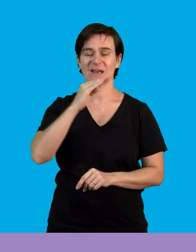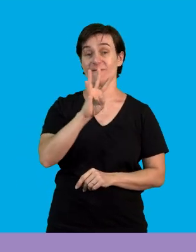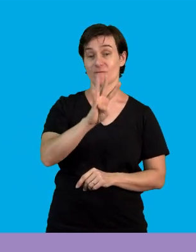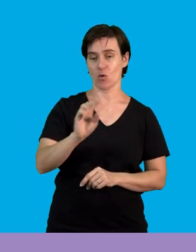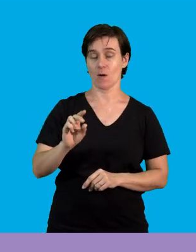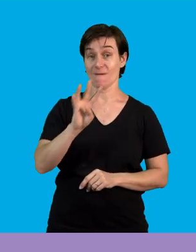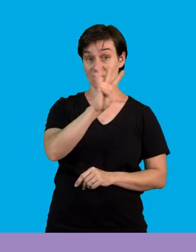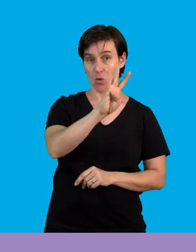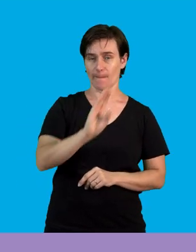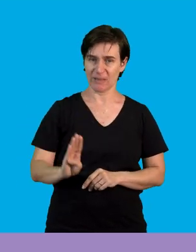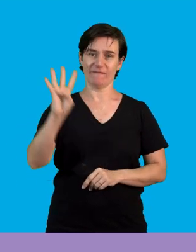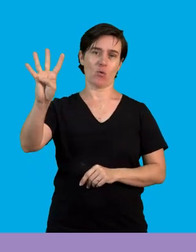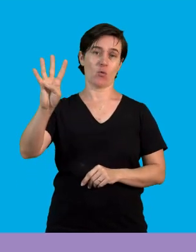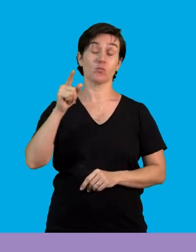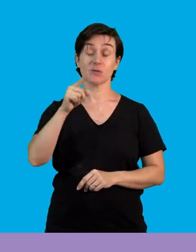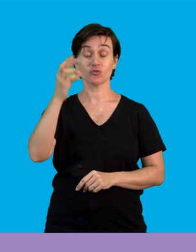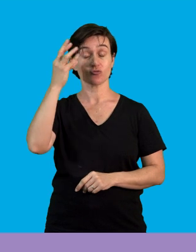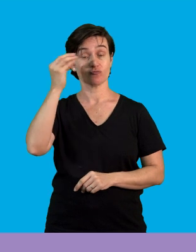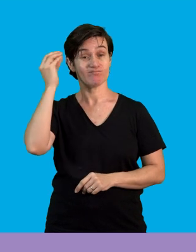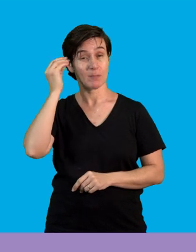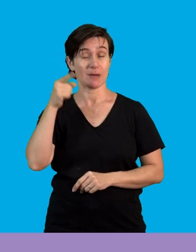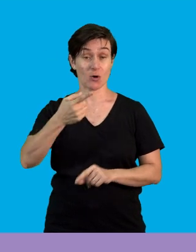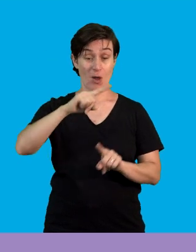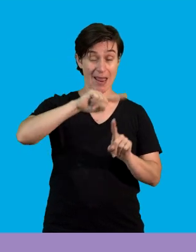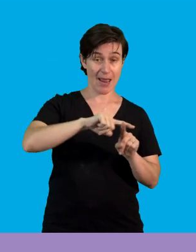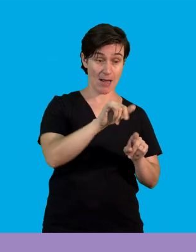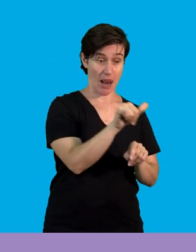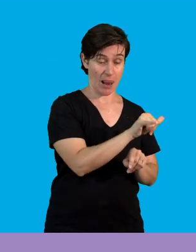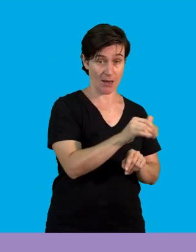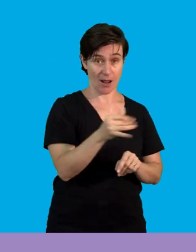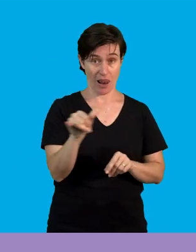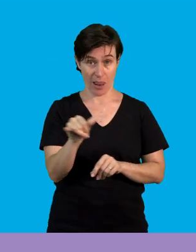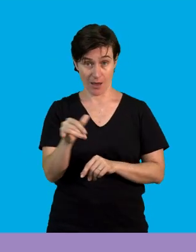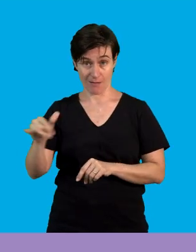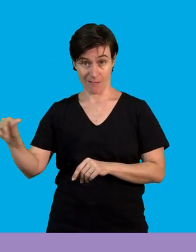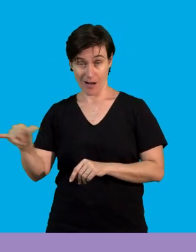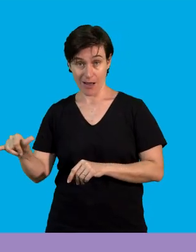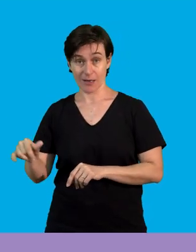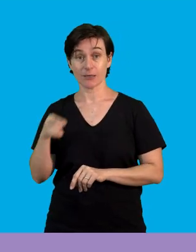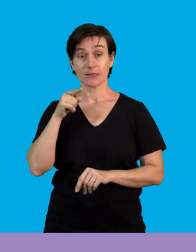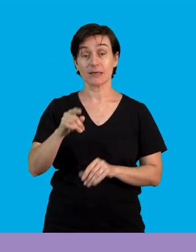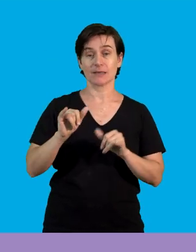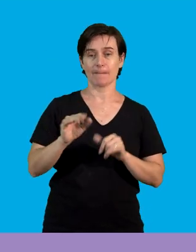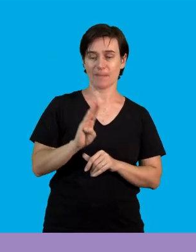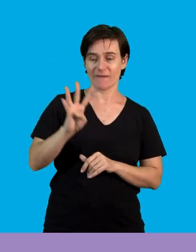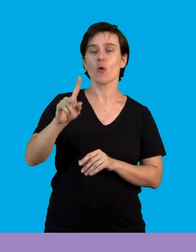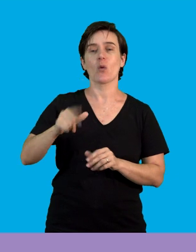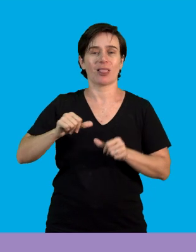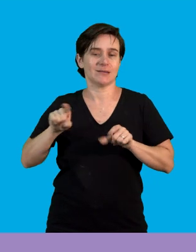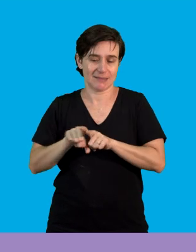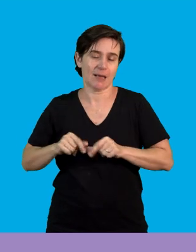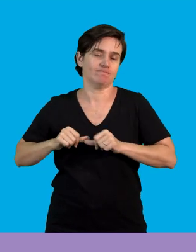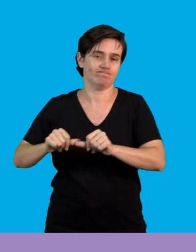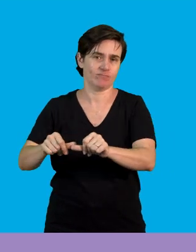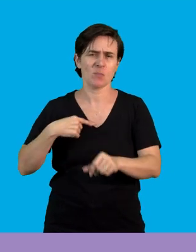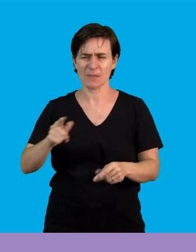4b exponent 4. Realize that when you add like terms, the exponents remain the same. We